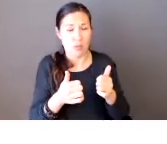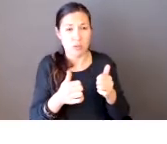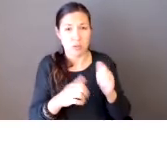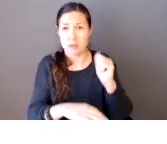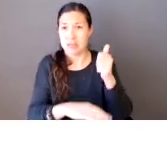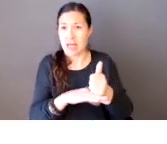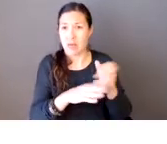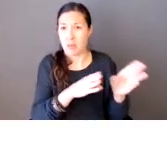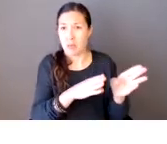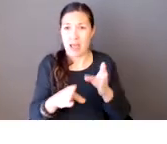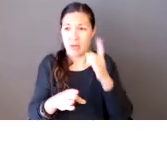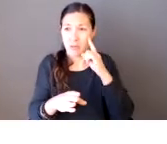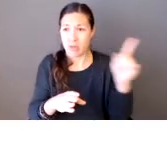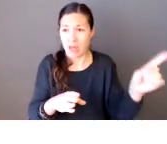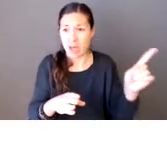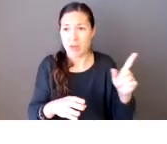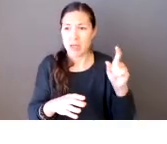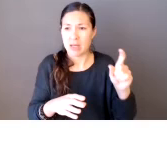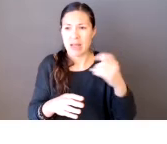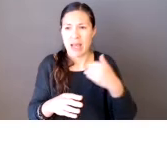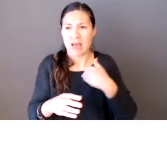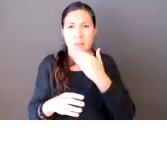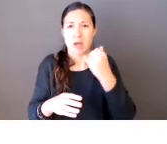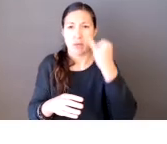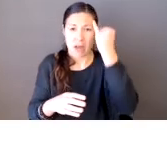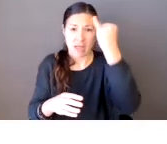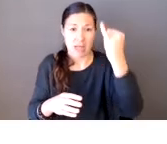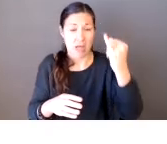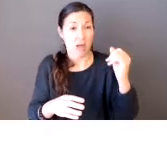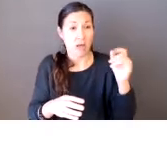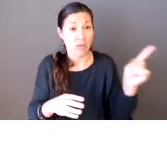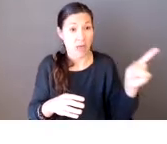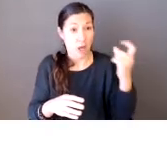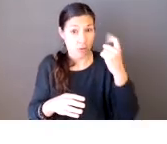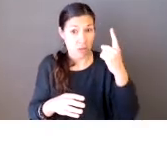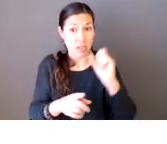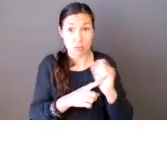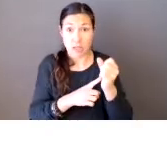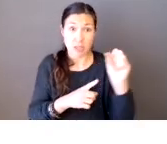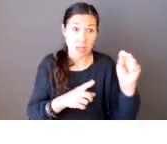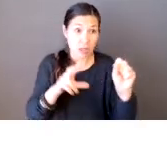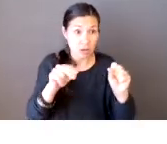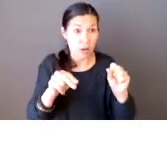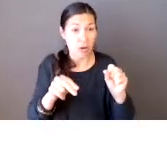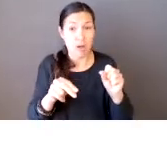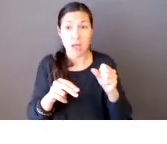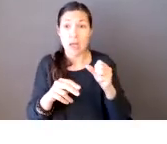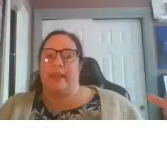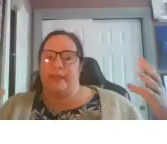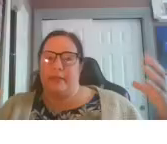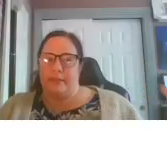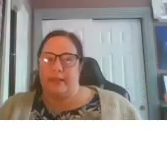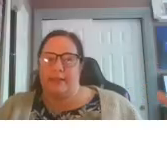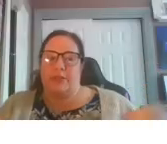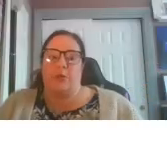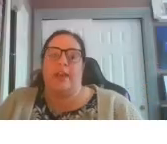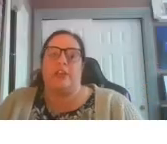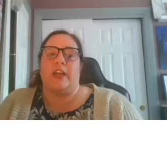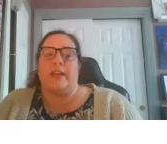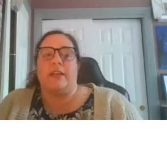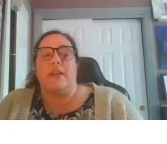general idea of, do they understand the situation they're in, and can they make a decision regarding